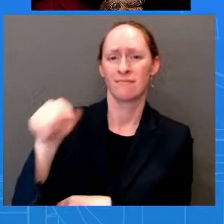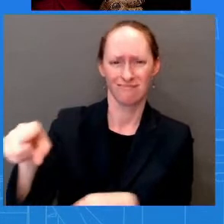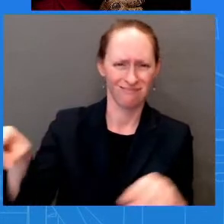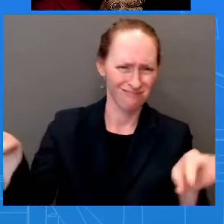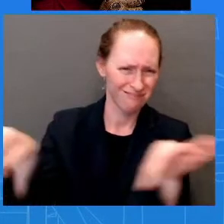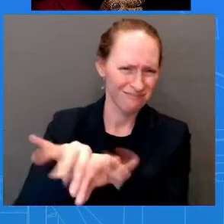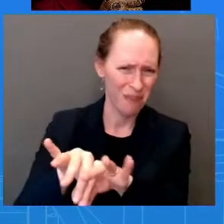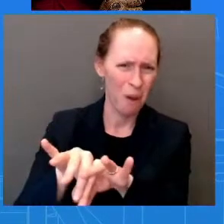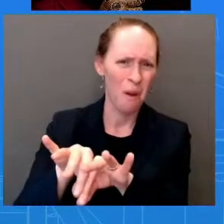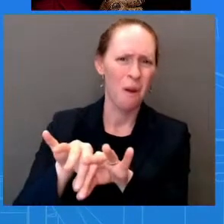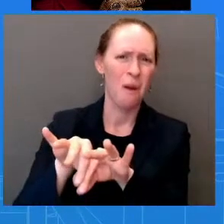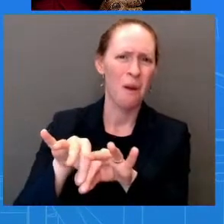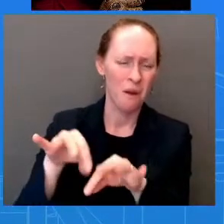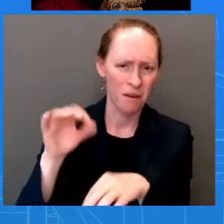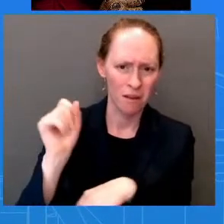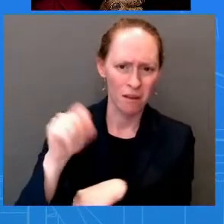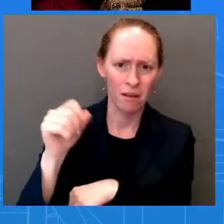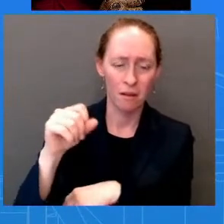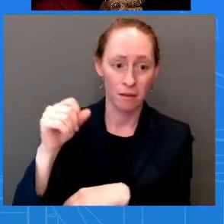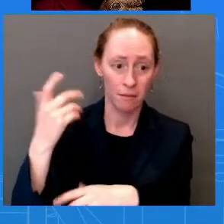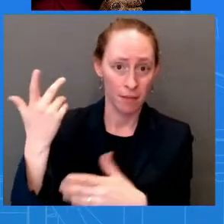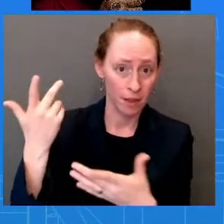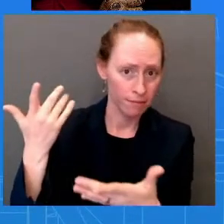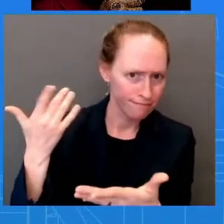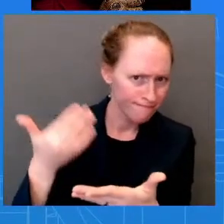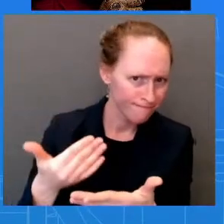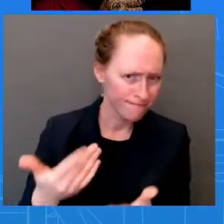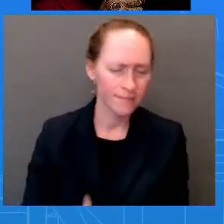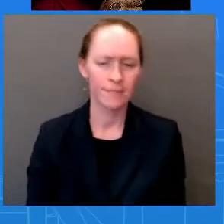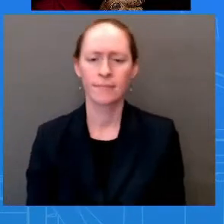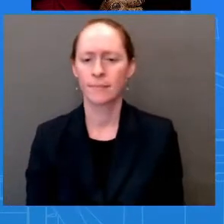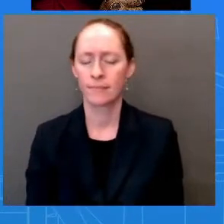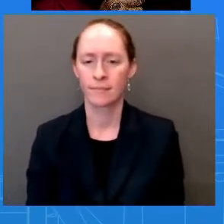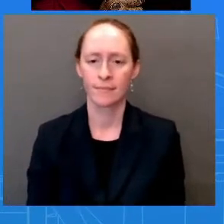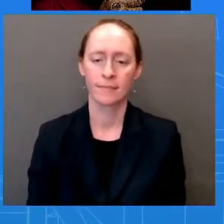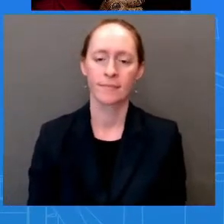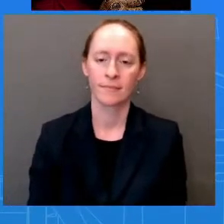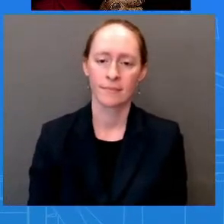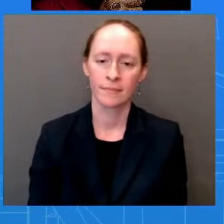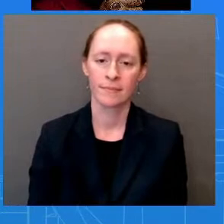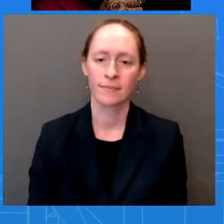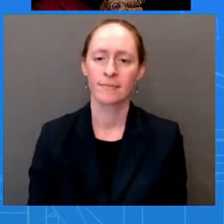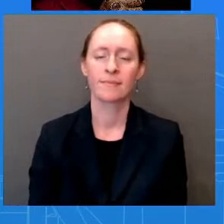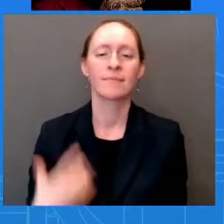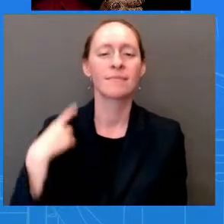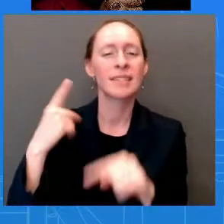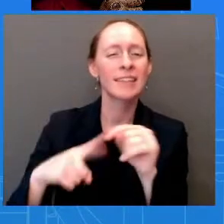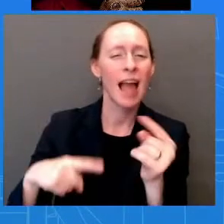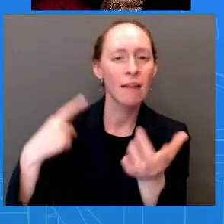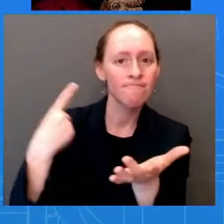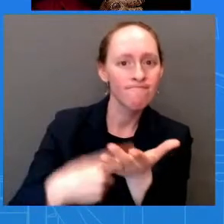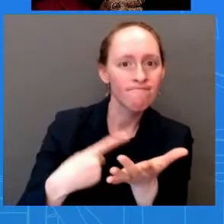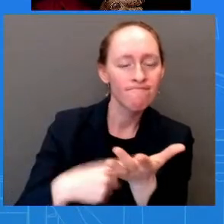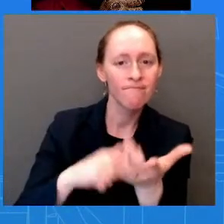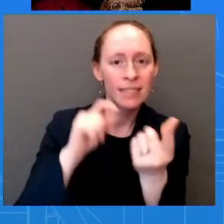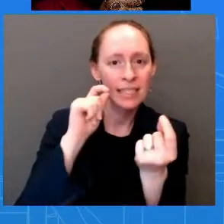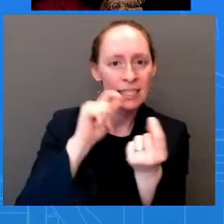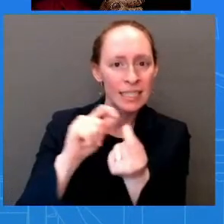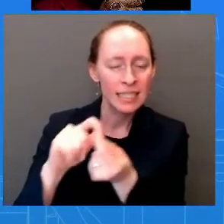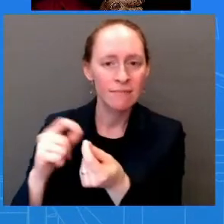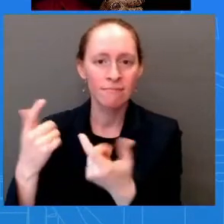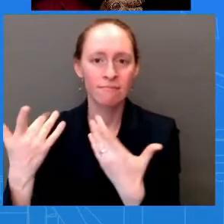Look, I'm not going to get into any specifics on the agenda for the next couple of weeks. As we have said, we're going to